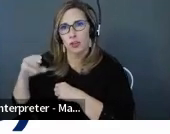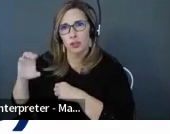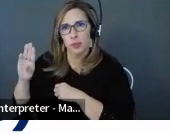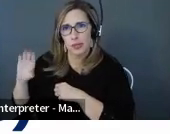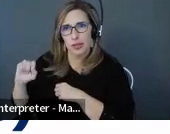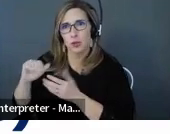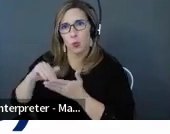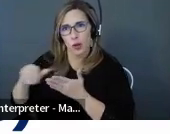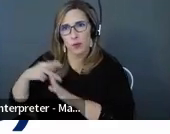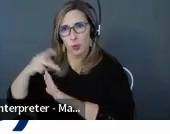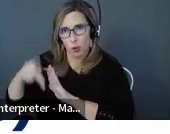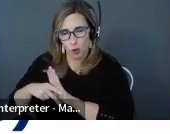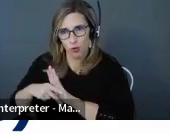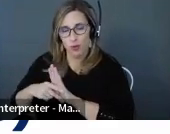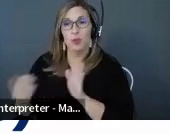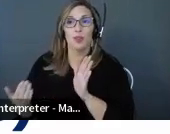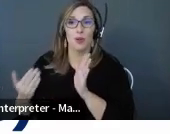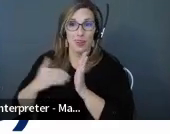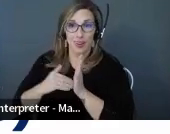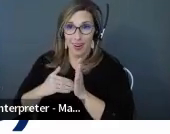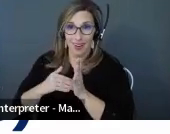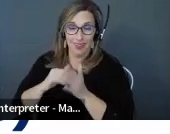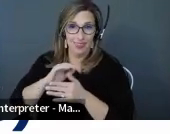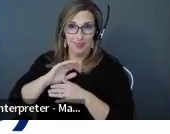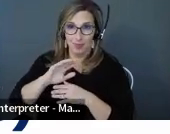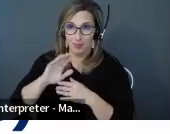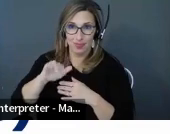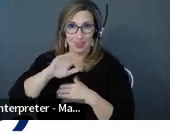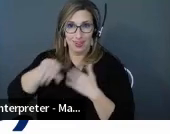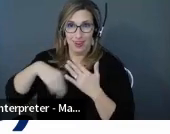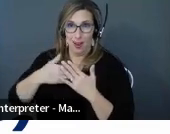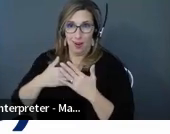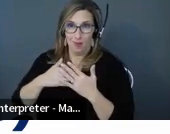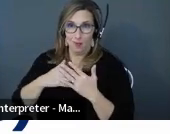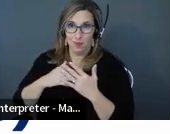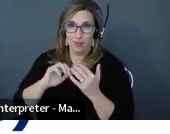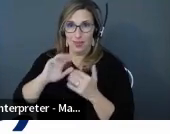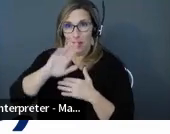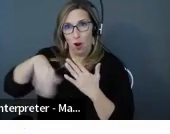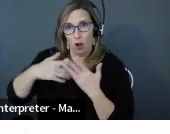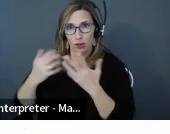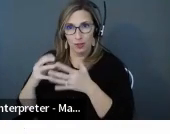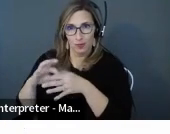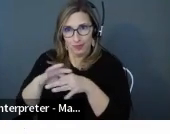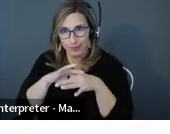programs. So again, these are how they all interact together.